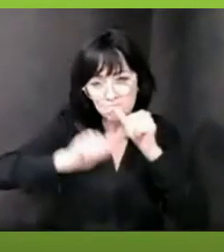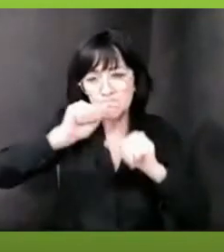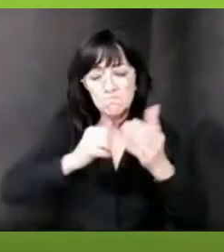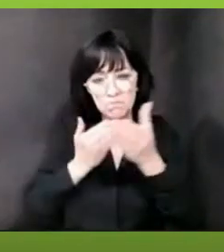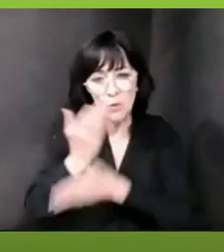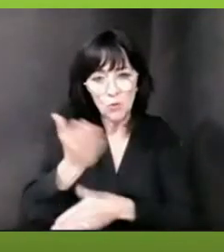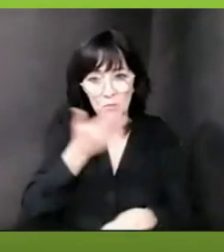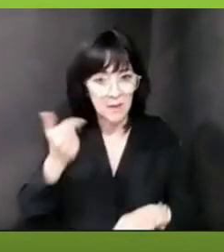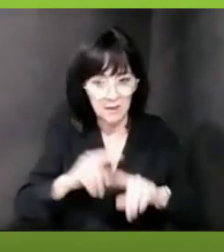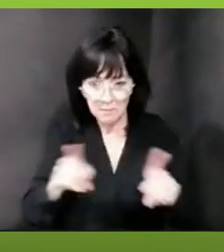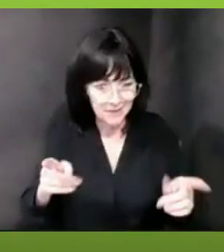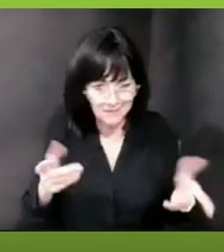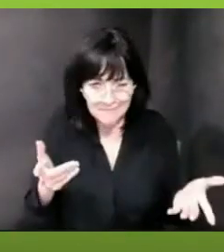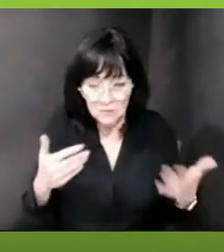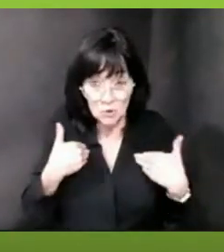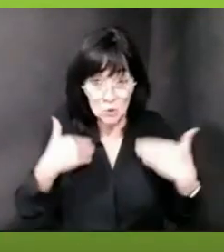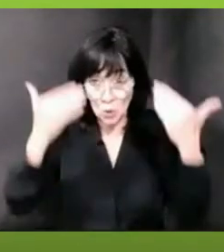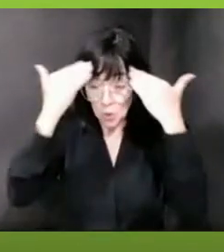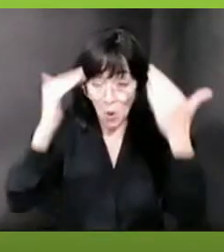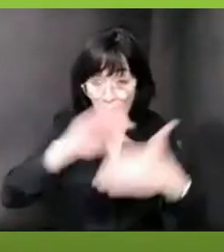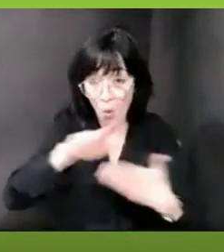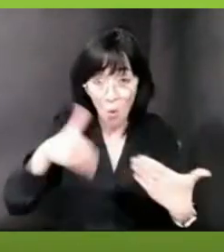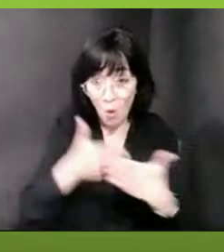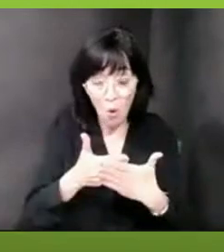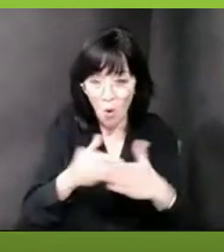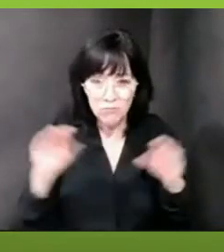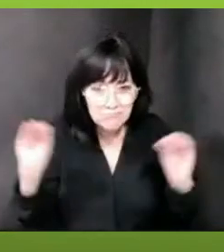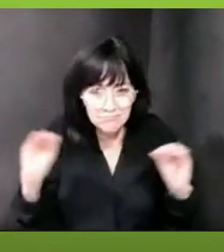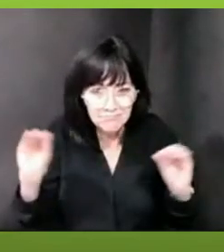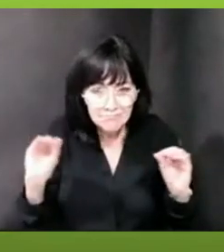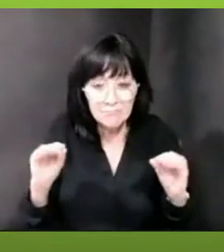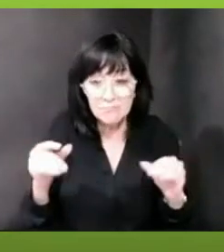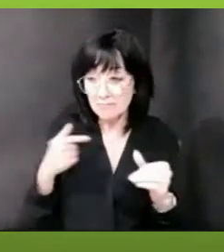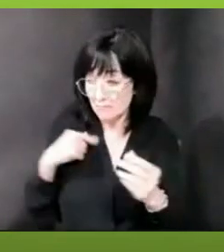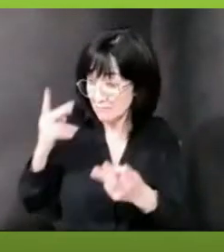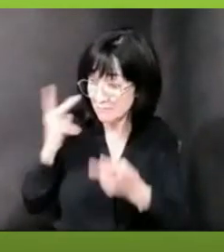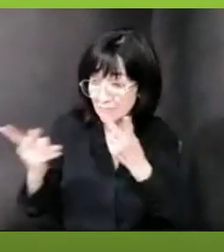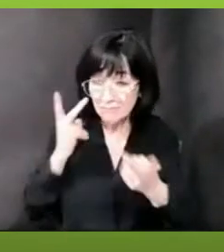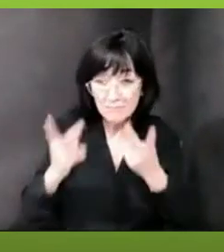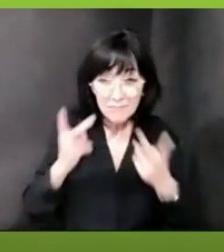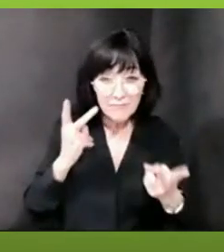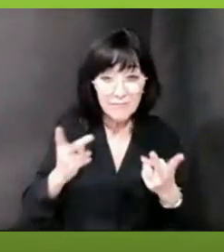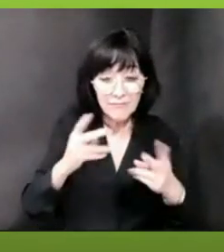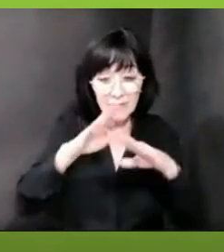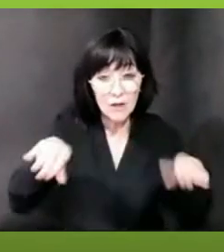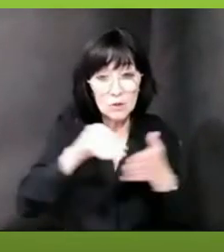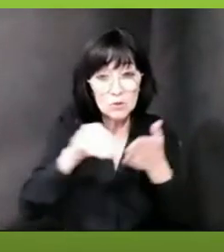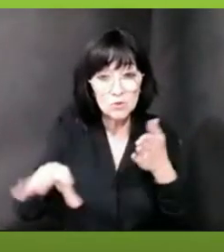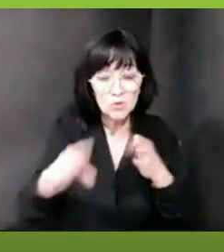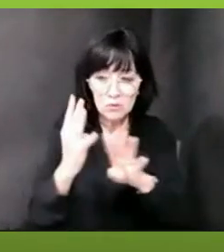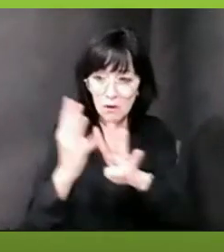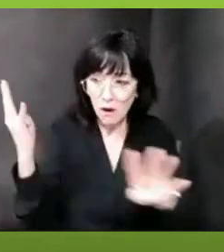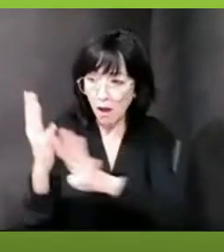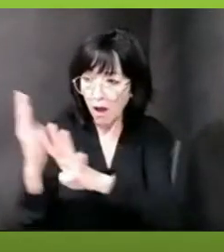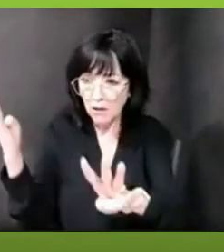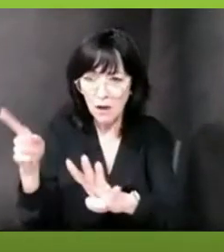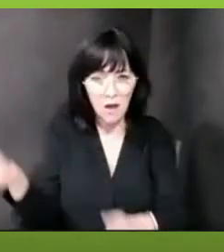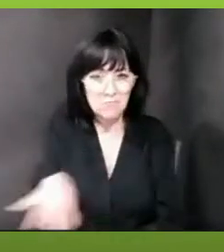So walking in, and I'm seeing kids lining up, they're having masks on, and I was pretty impressed